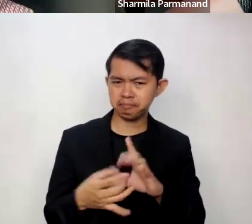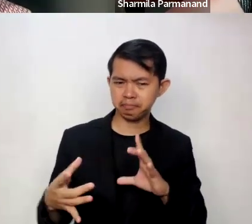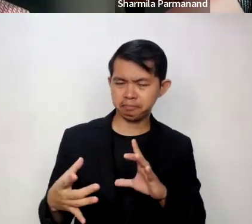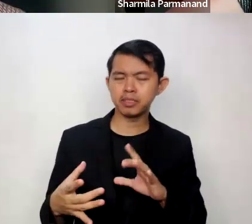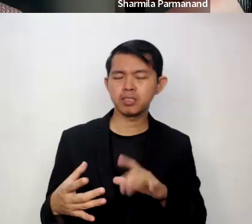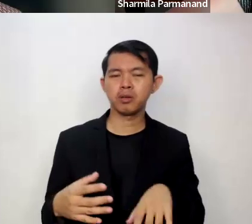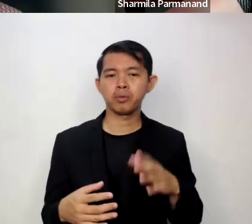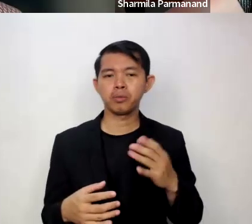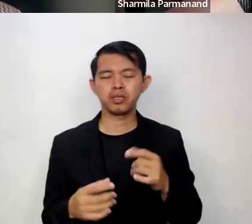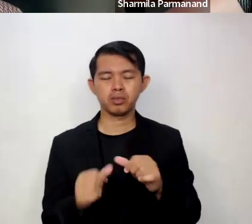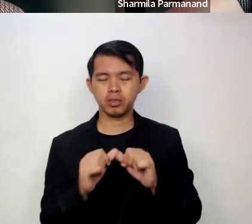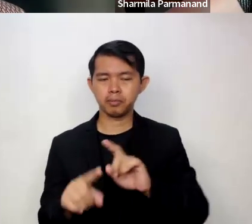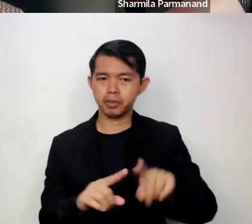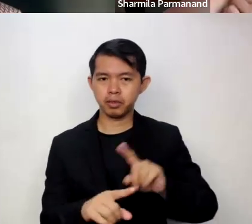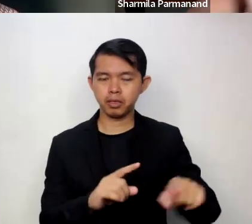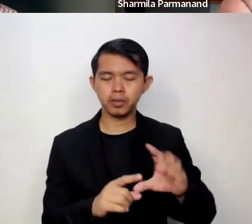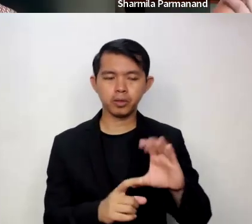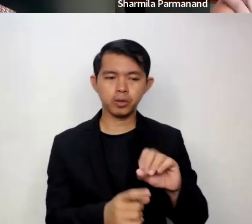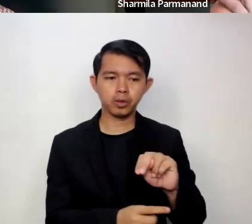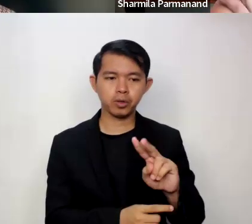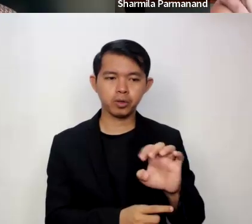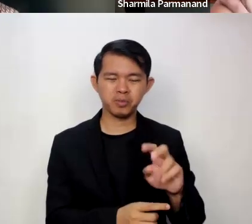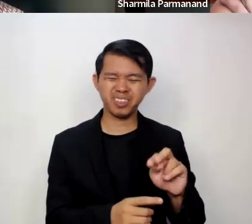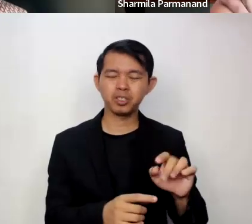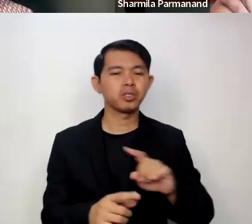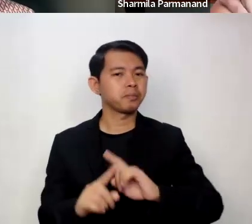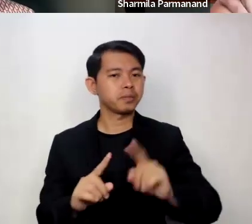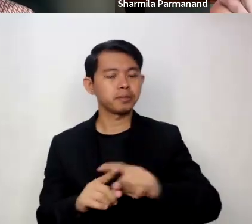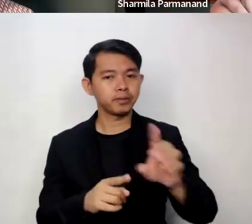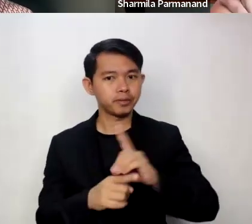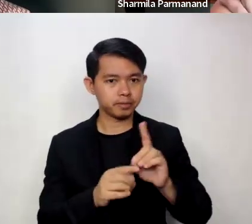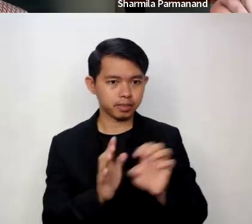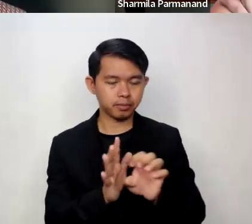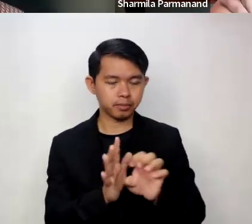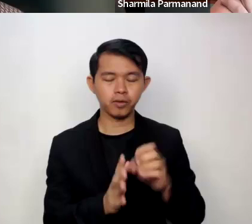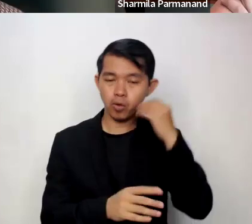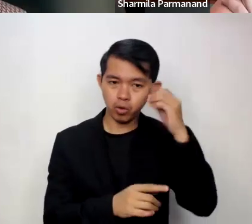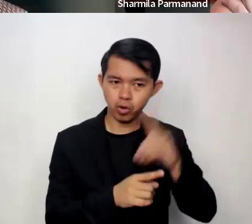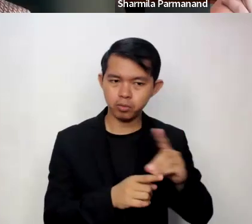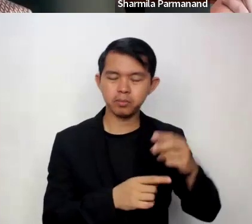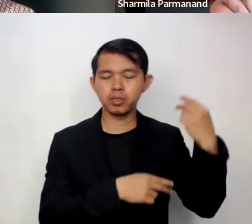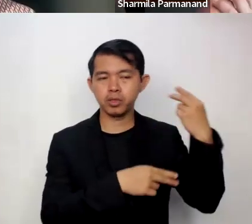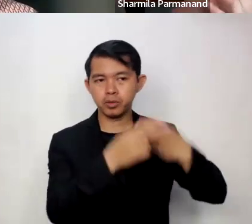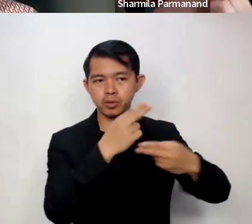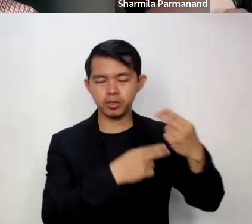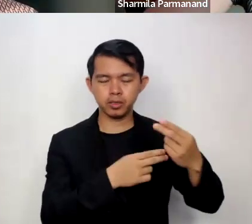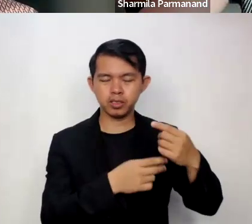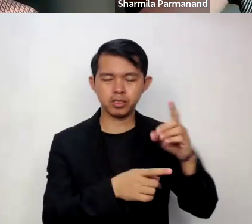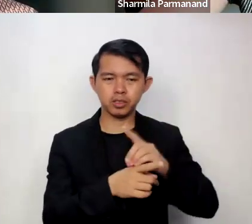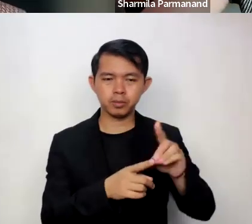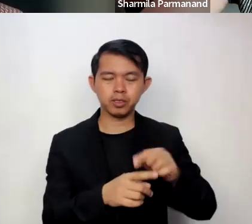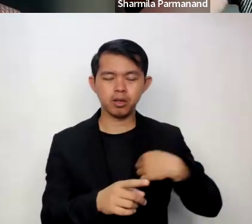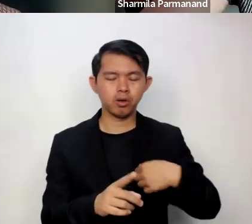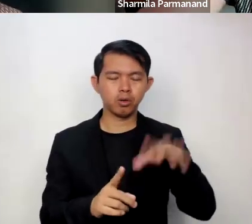normative conventions of your respective disciplines? For example, in my home discipline, history, I still observe doing queer LGBT studies